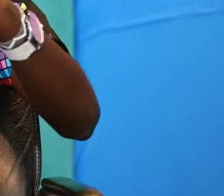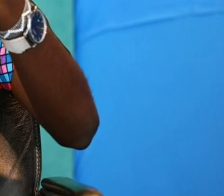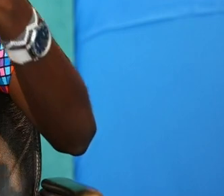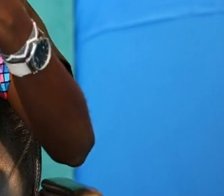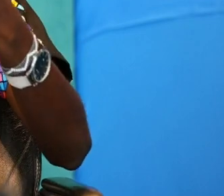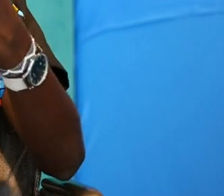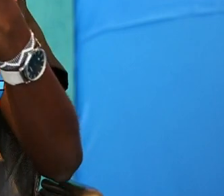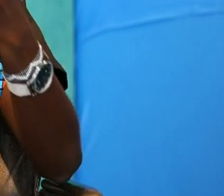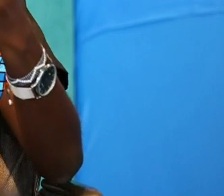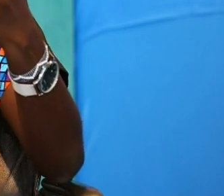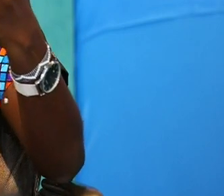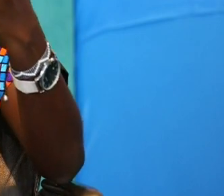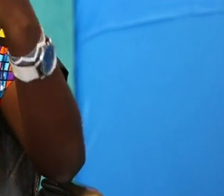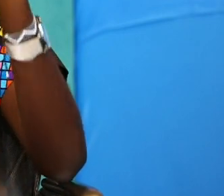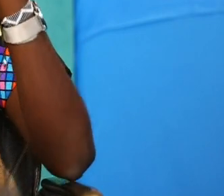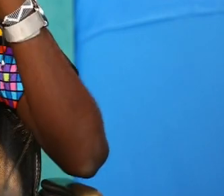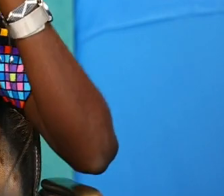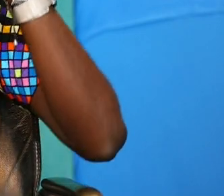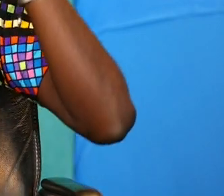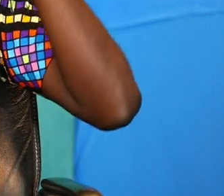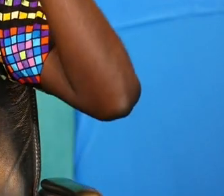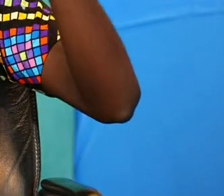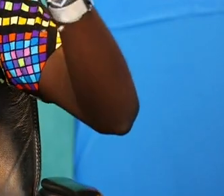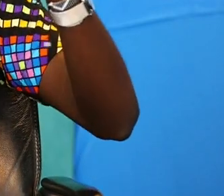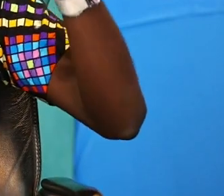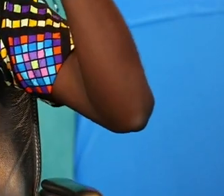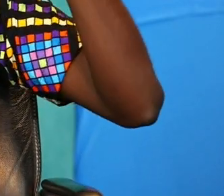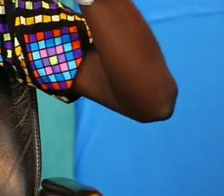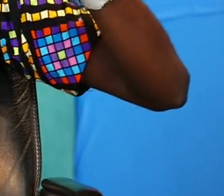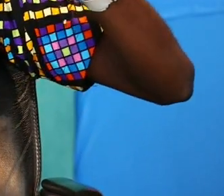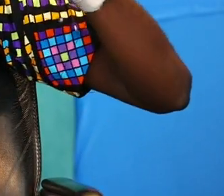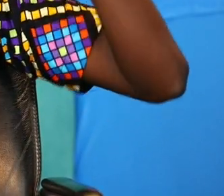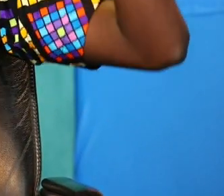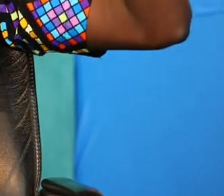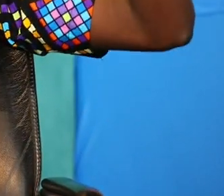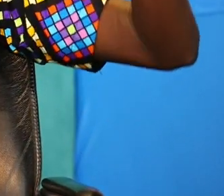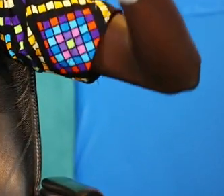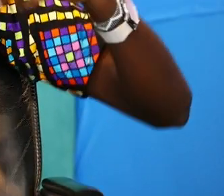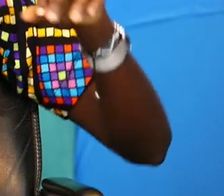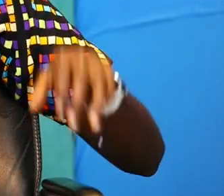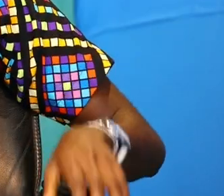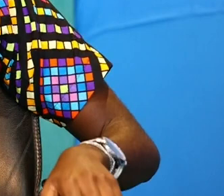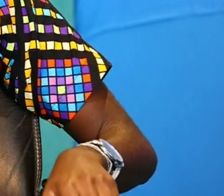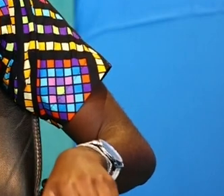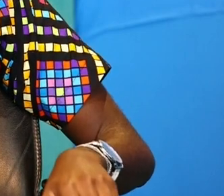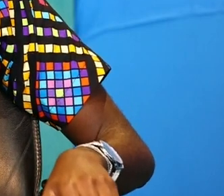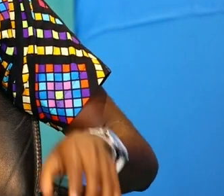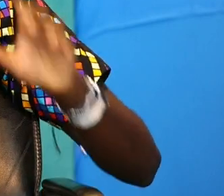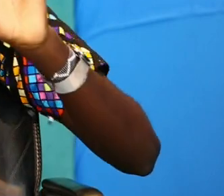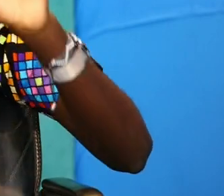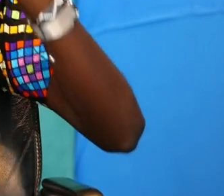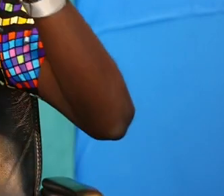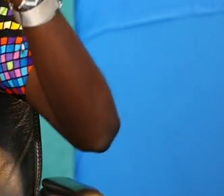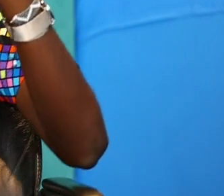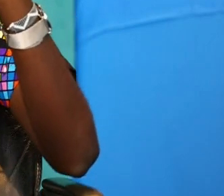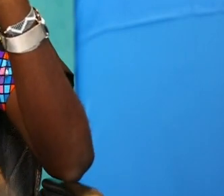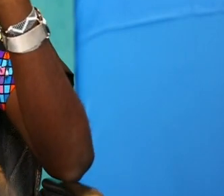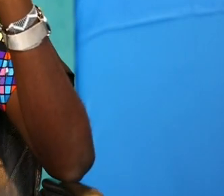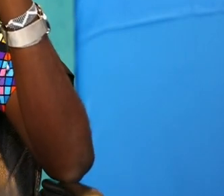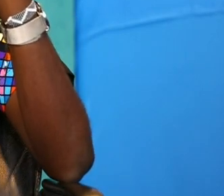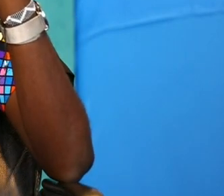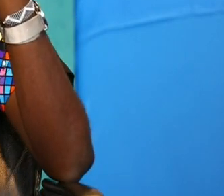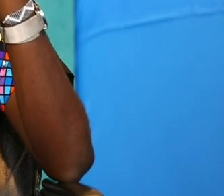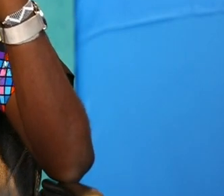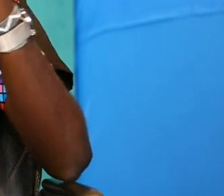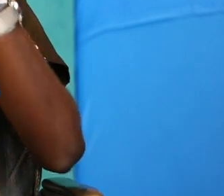slaughtered with the Israelite swords. And Joshua, as a sort of like bonus, or something like, you just make the battle seem even